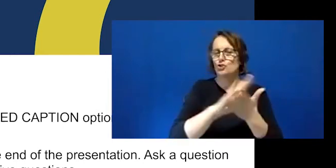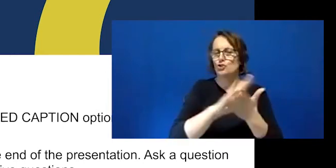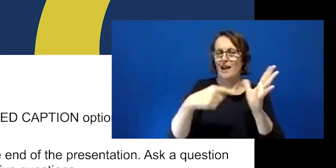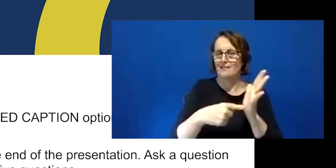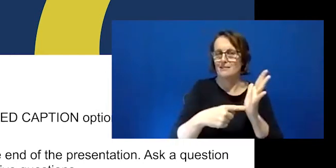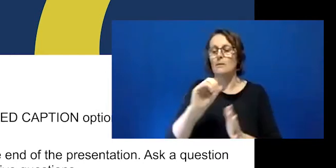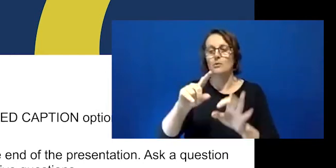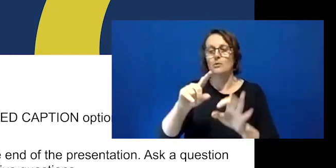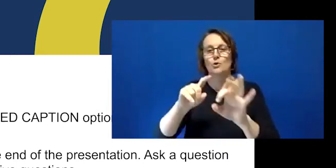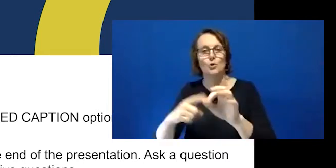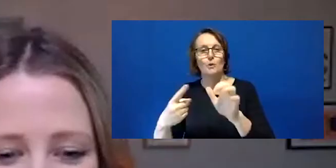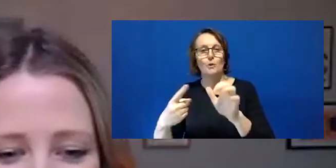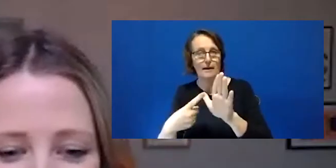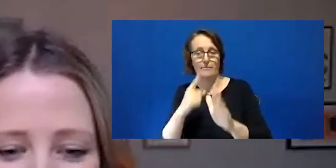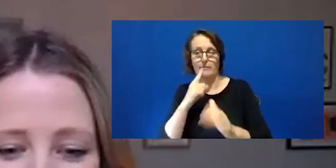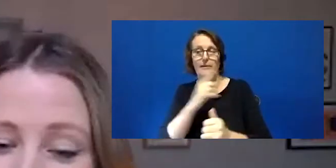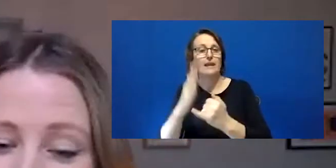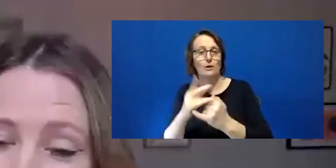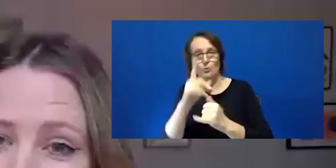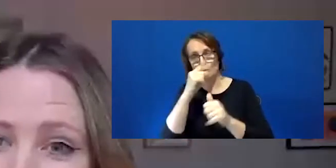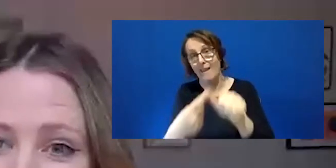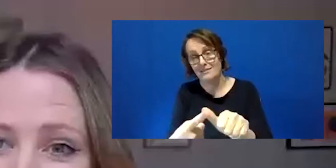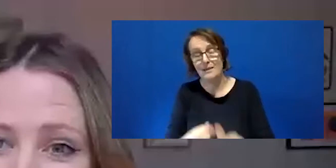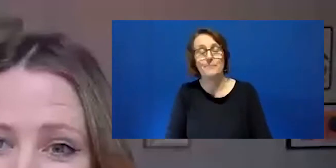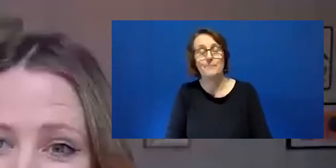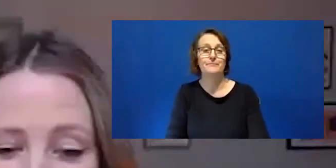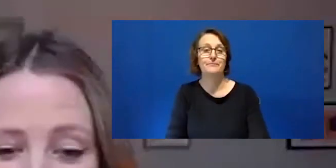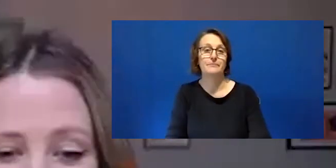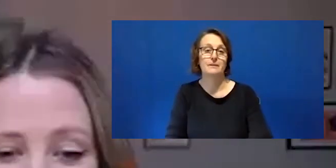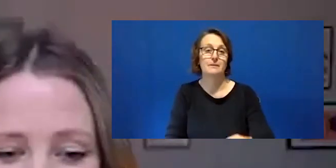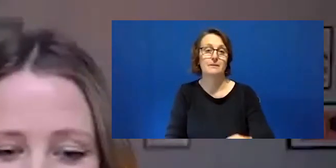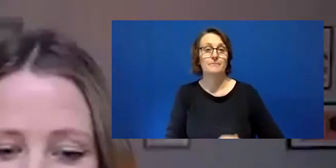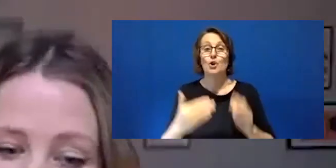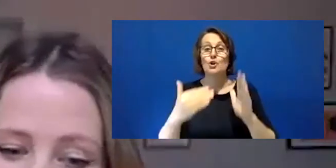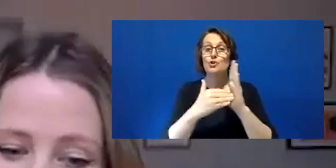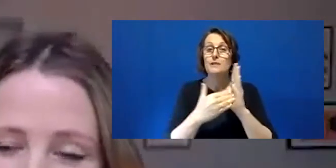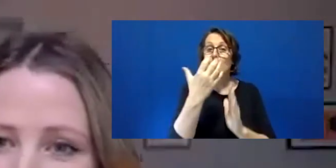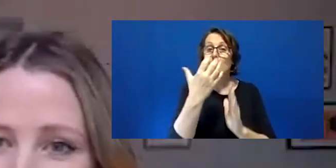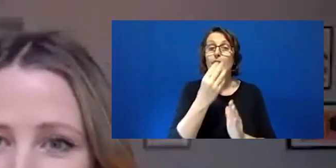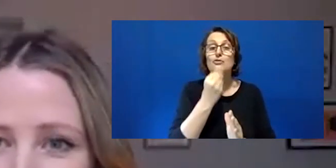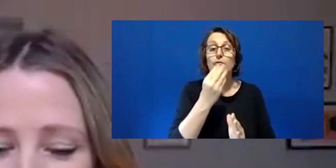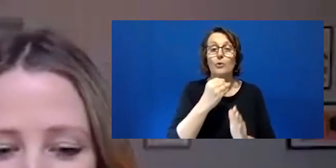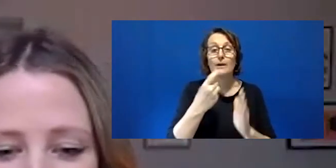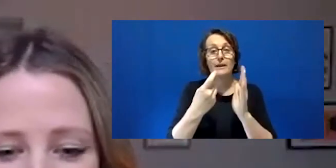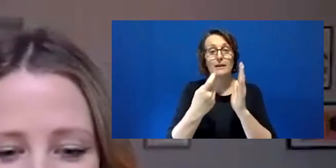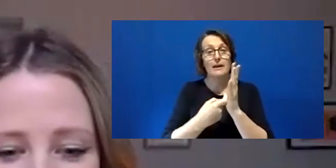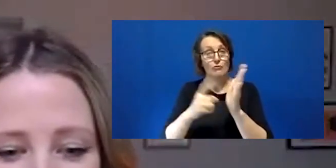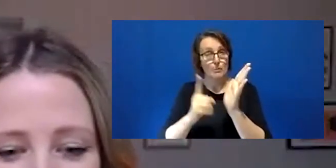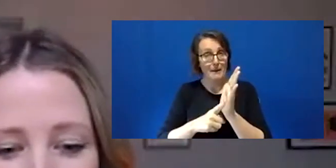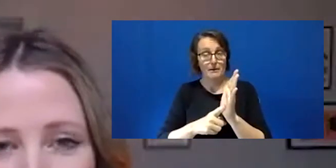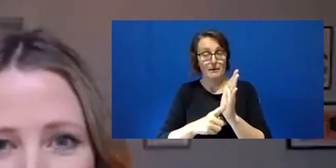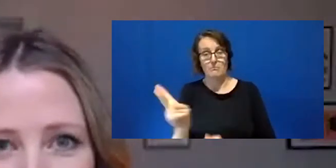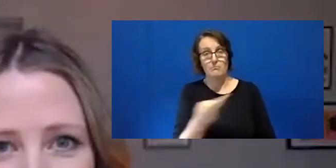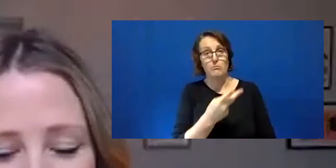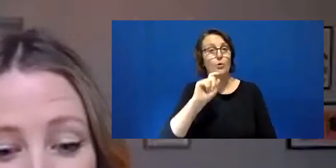and we can come back to it at the end. Today we're joined by Shavoy and Rebecca, who are Auslan interpreting for us,